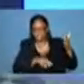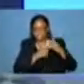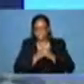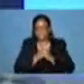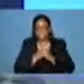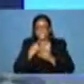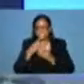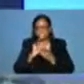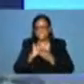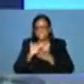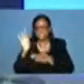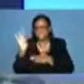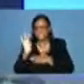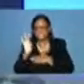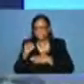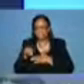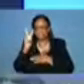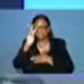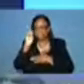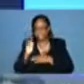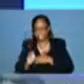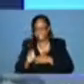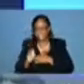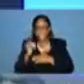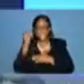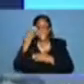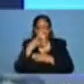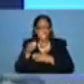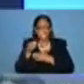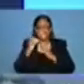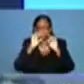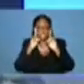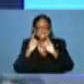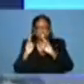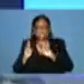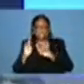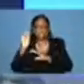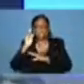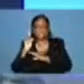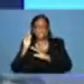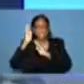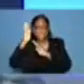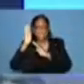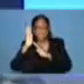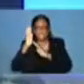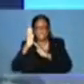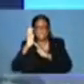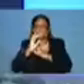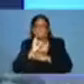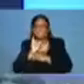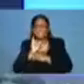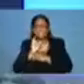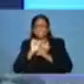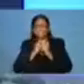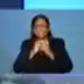is 99.2%. Persons question whether the Bahamas' literacy status compares favorably. Well, the